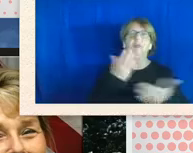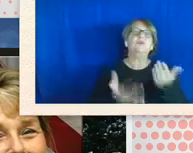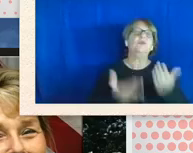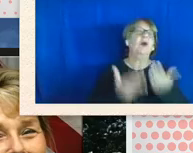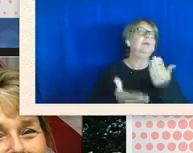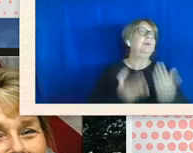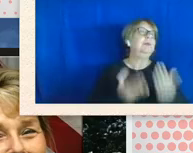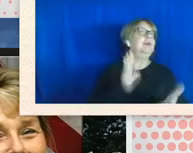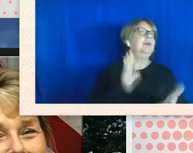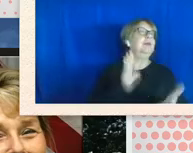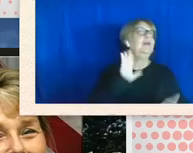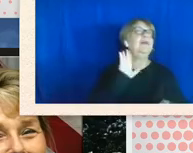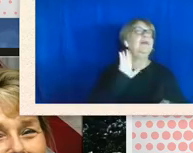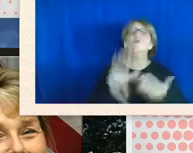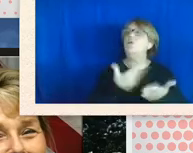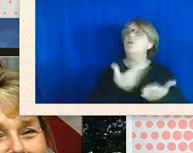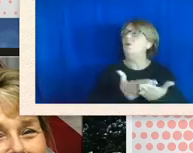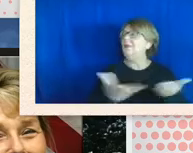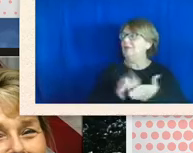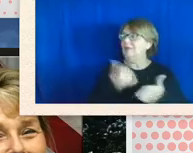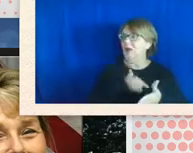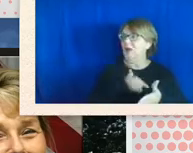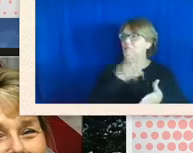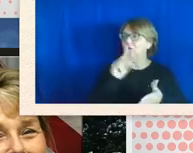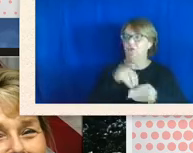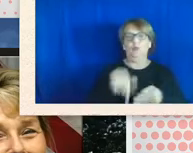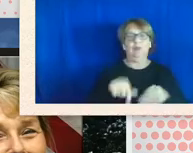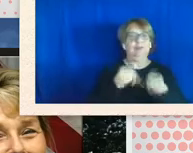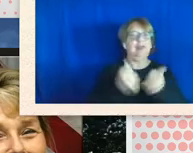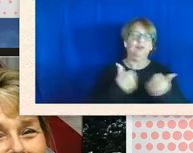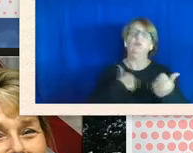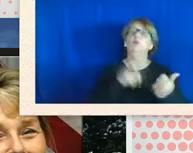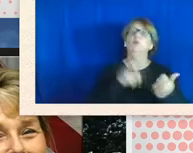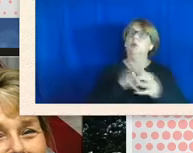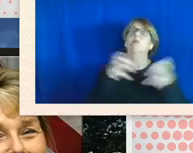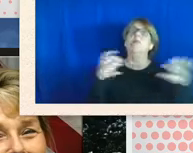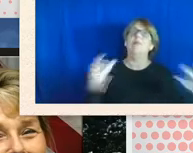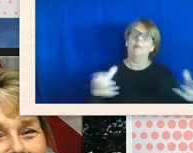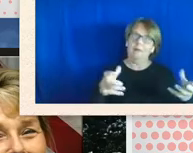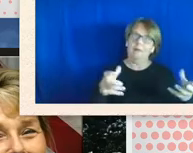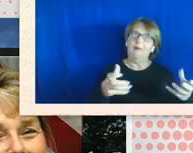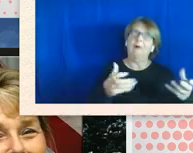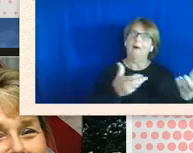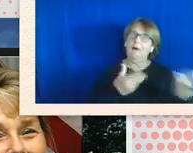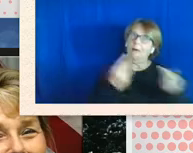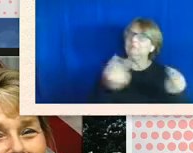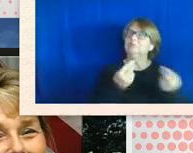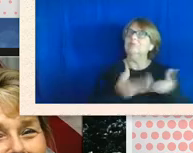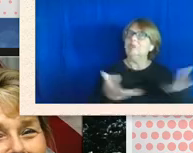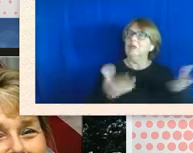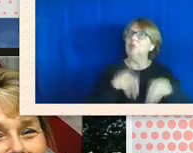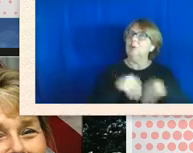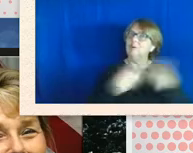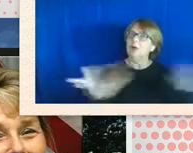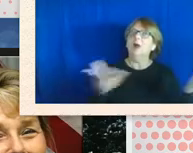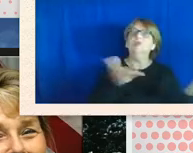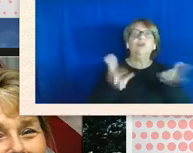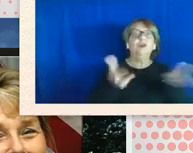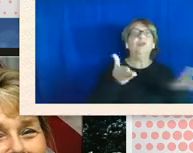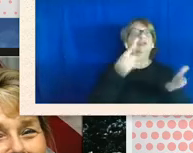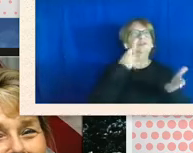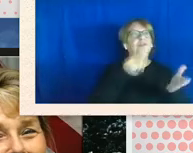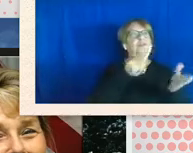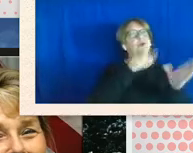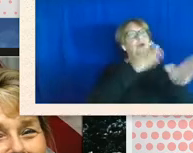that we do in this agency, and we do a lot of things to provide services for the individuals, to you and